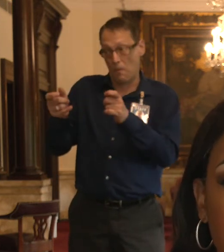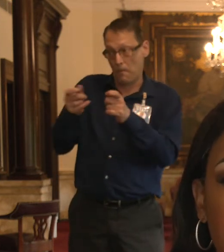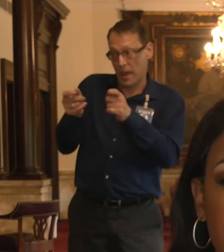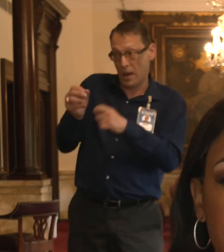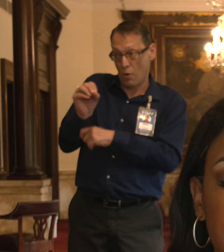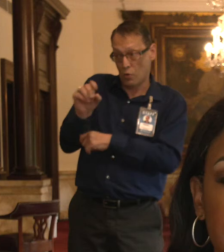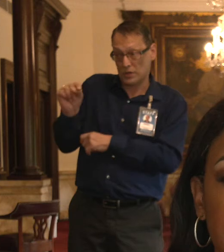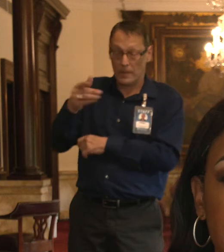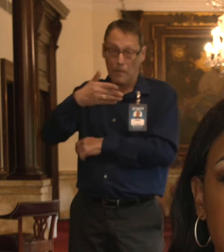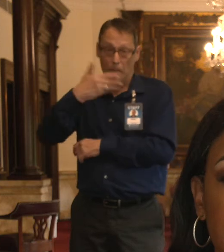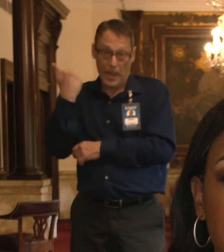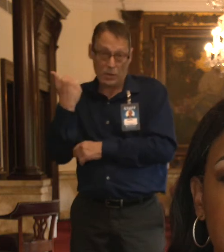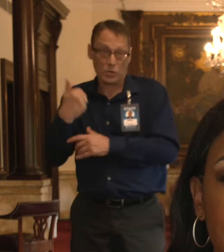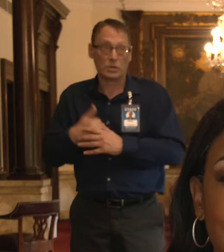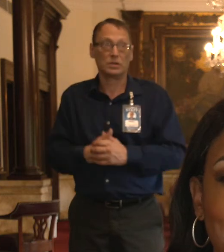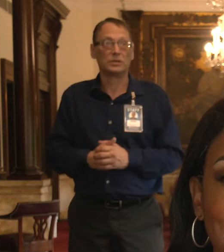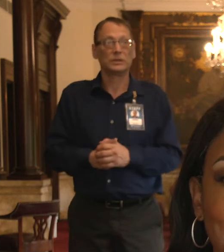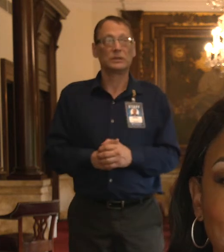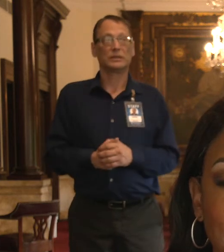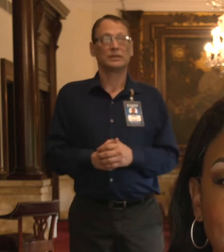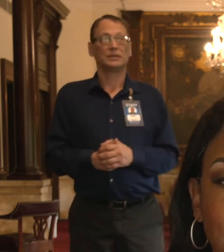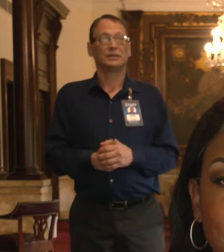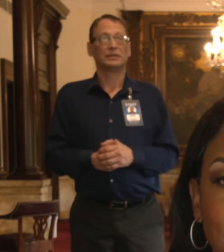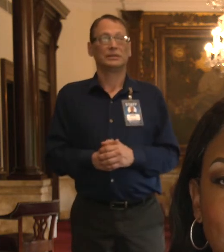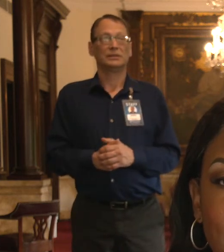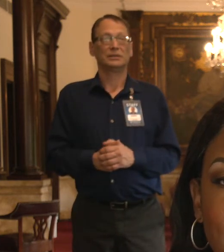overtime better. Great.